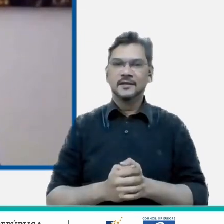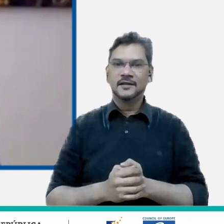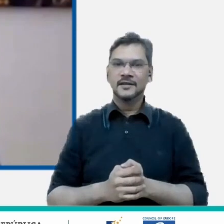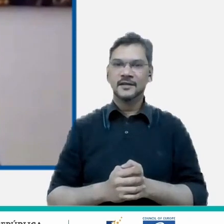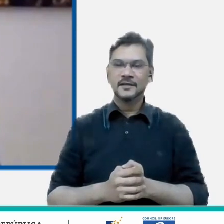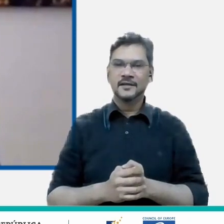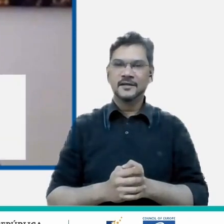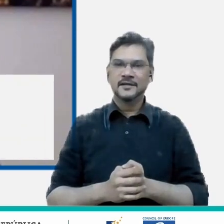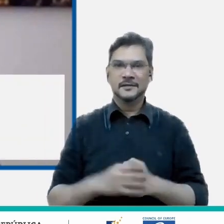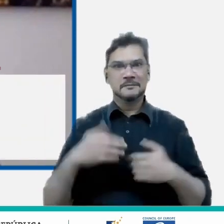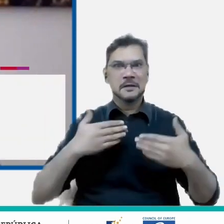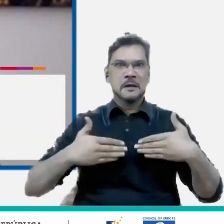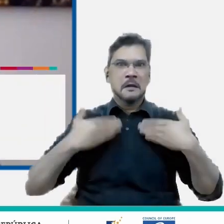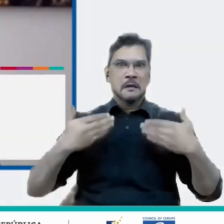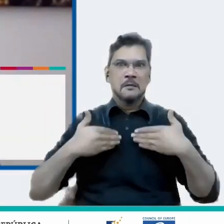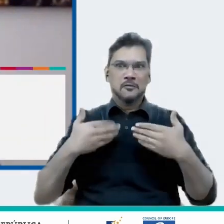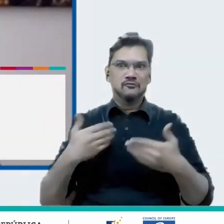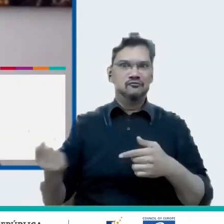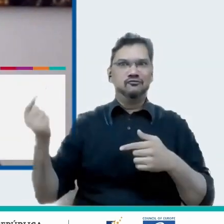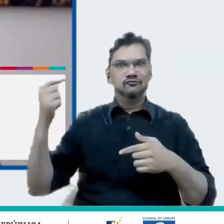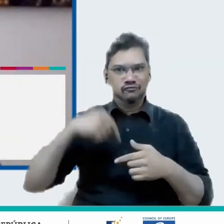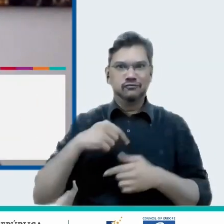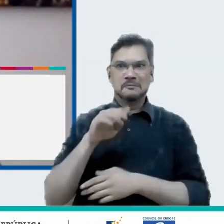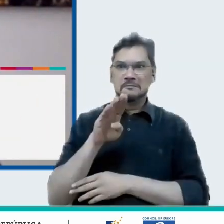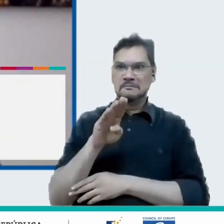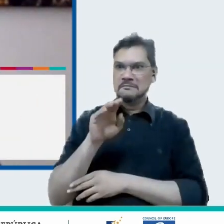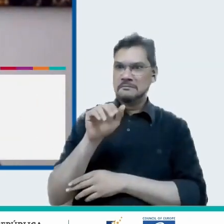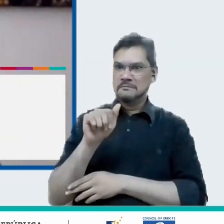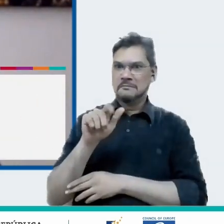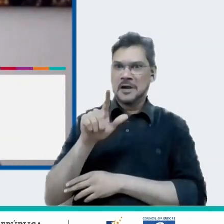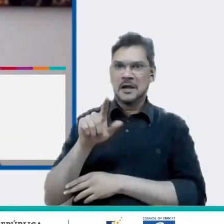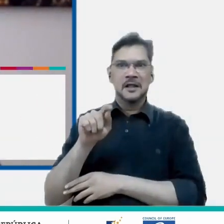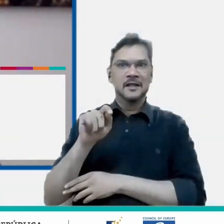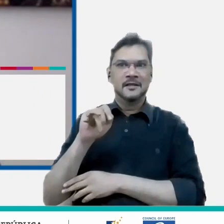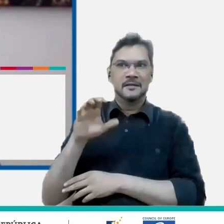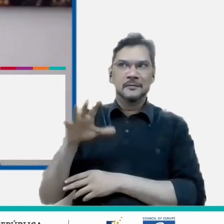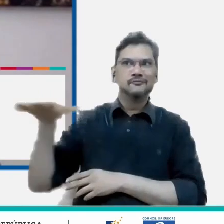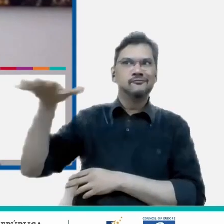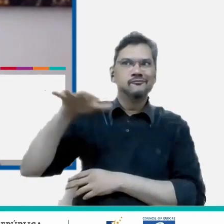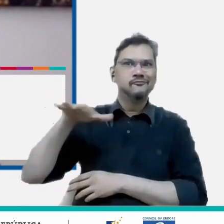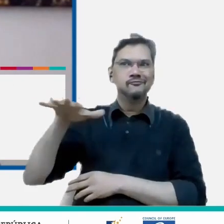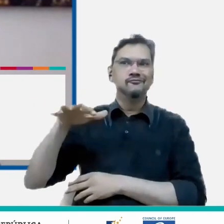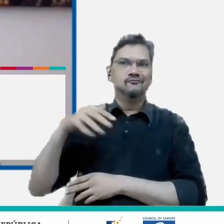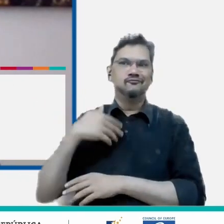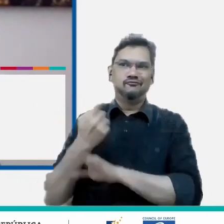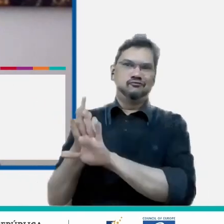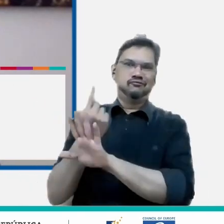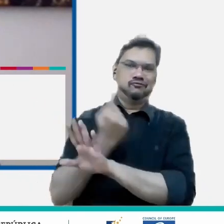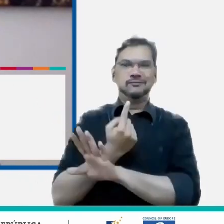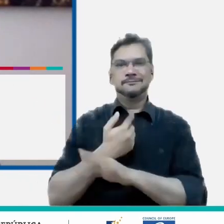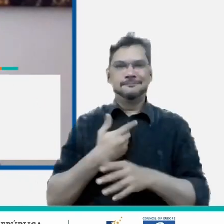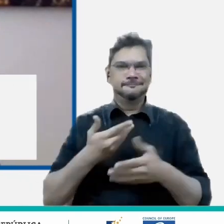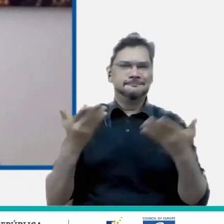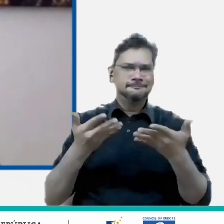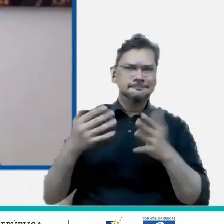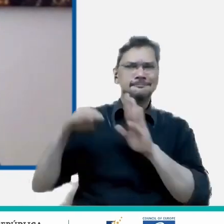an opportunity to represent the Baltic Sea region, and specifically our organization, Baltic Council of the Baltic Sea